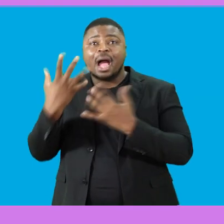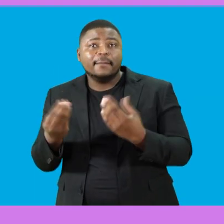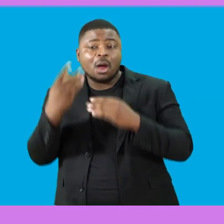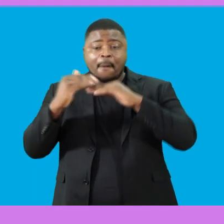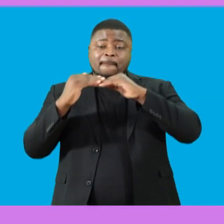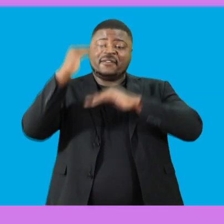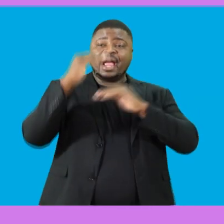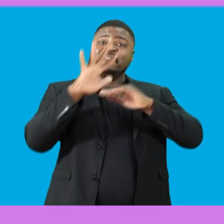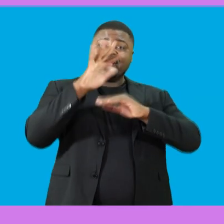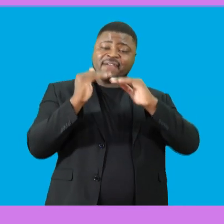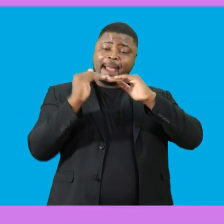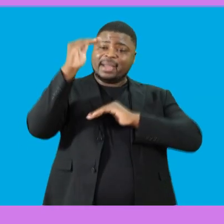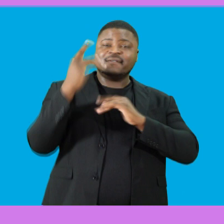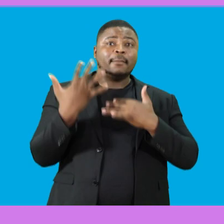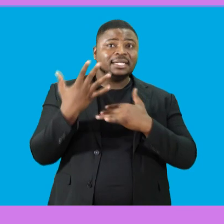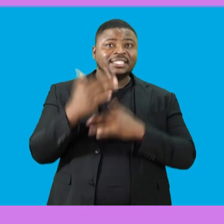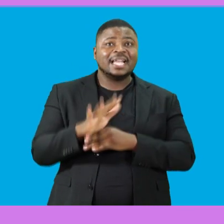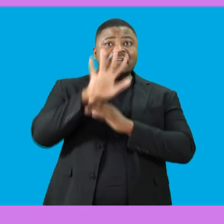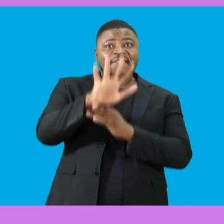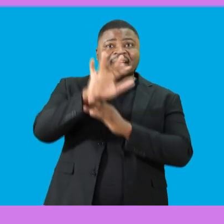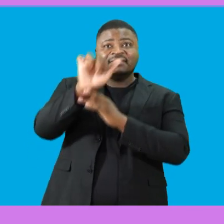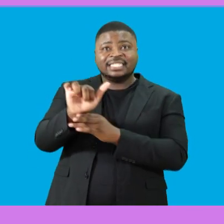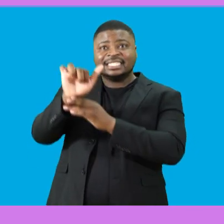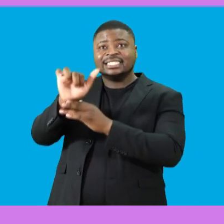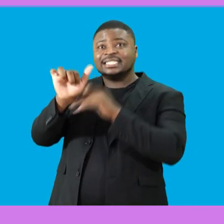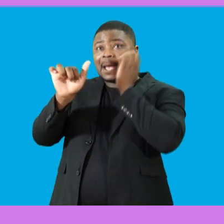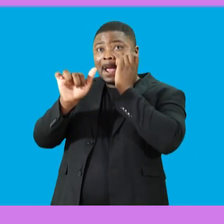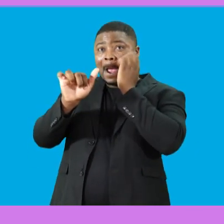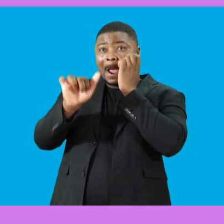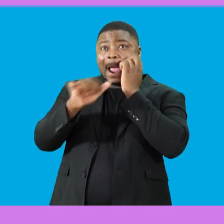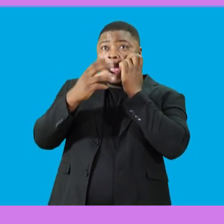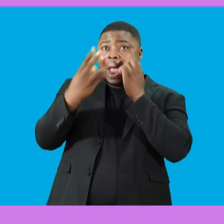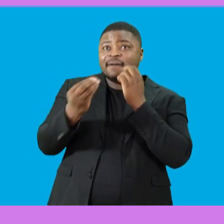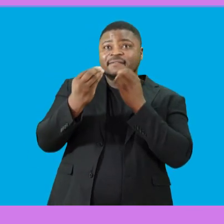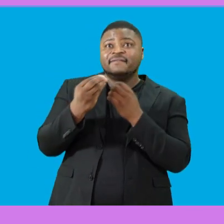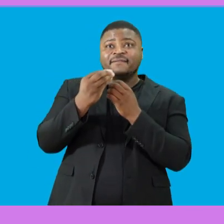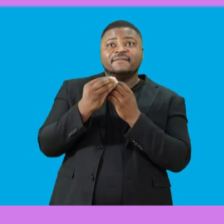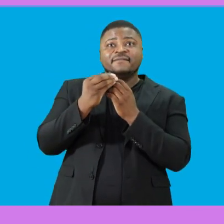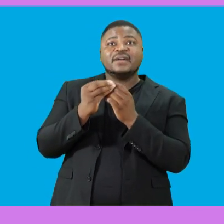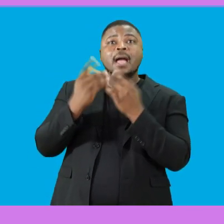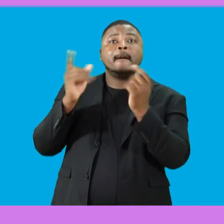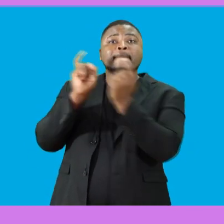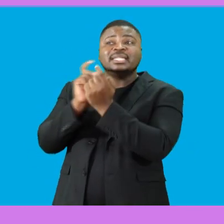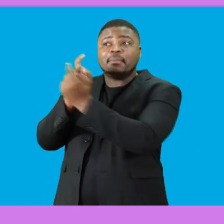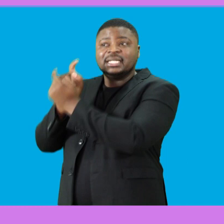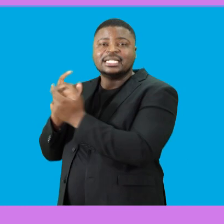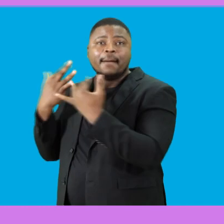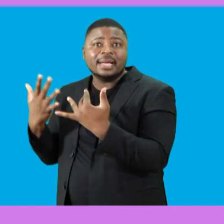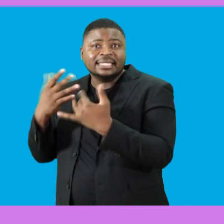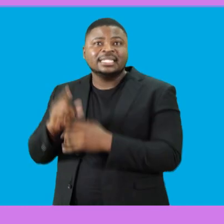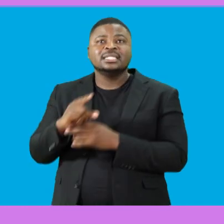have 6, 7, 8, 9, and 9. So it's 1, 2, 3, 4, 5. So we've got 5 matches that produced